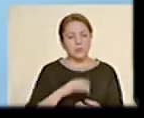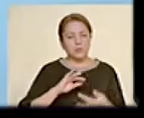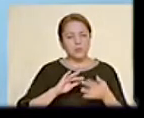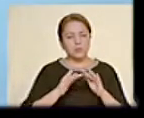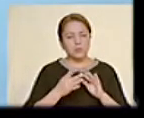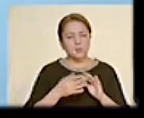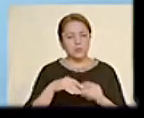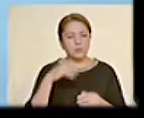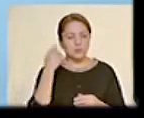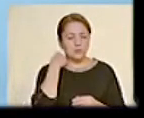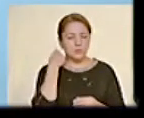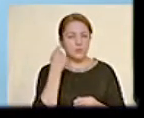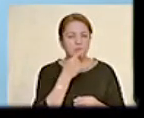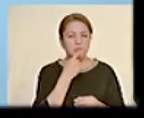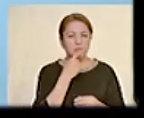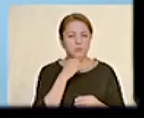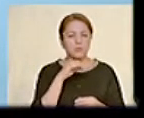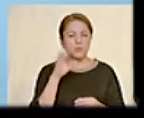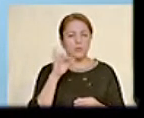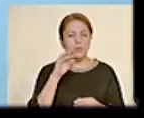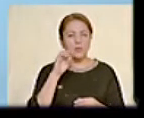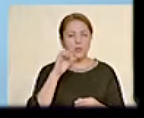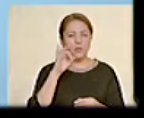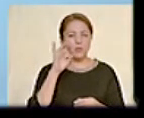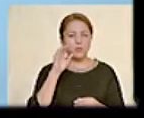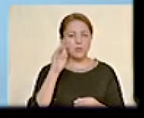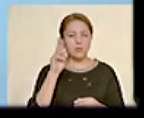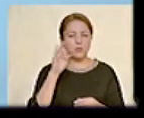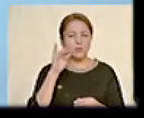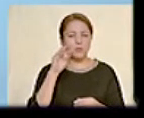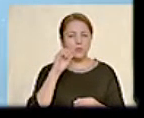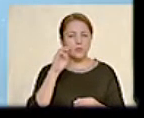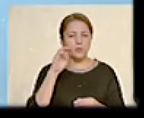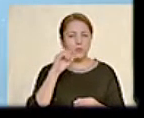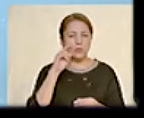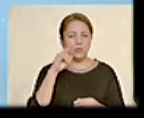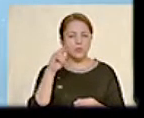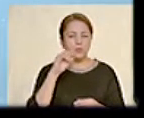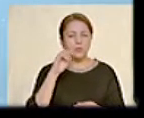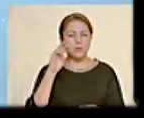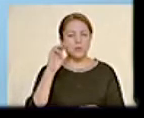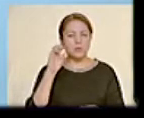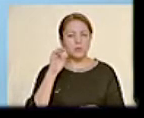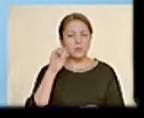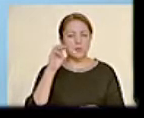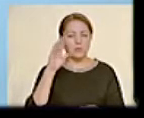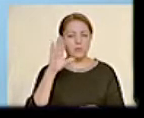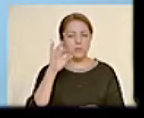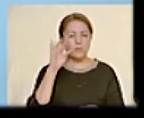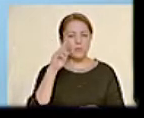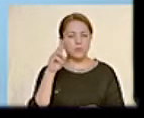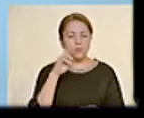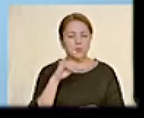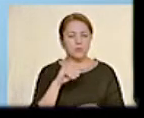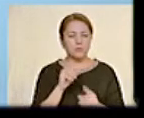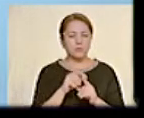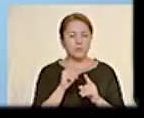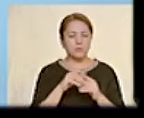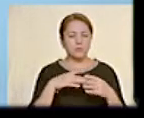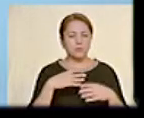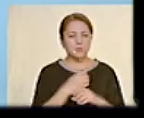internet ingliz tilidagi interconnected network iborasining qisqartmasi, ya'ni buning